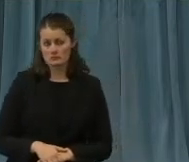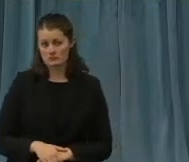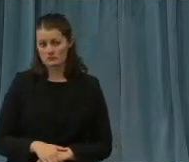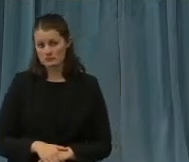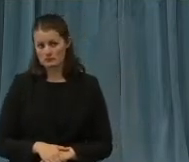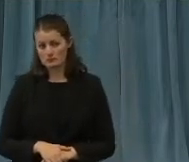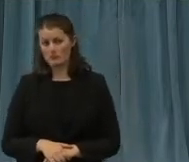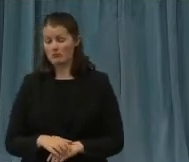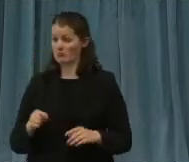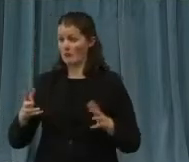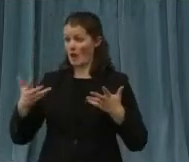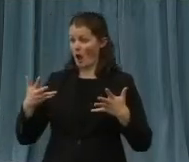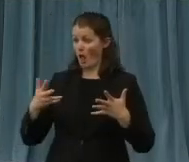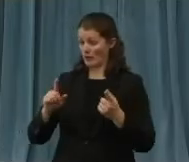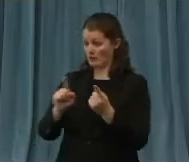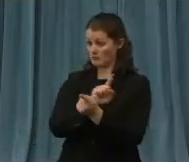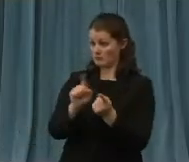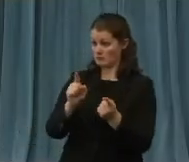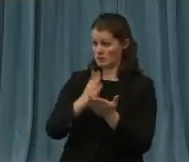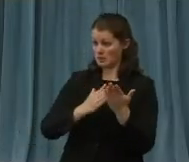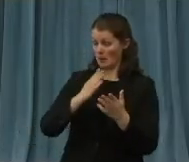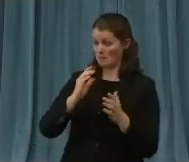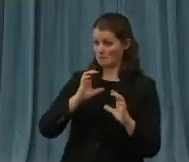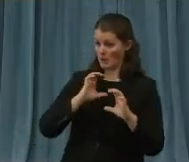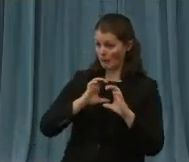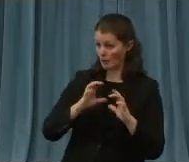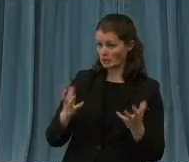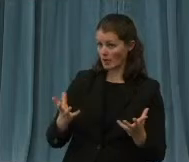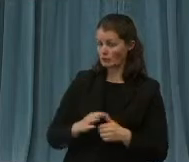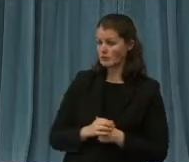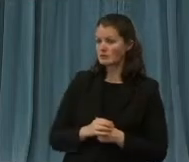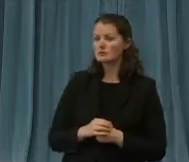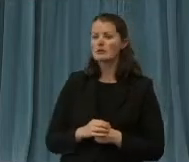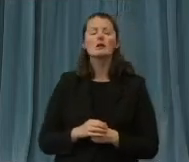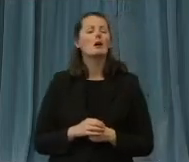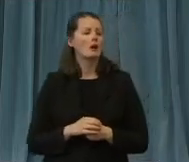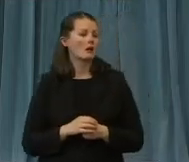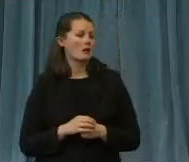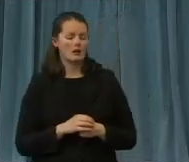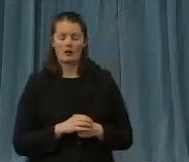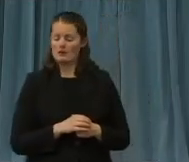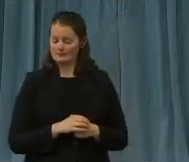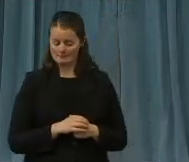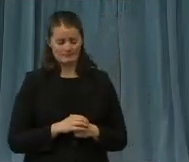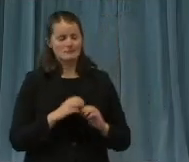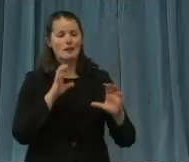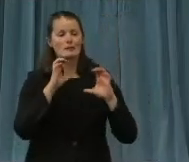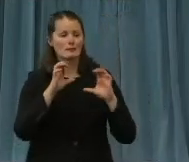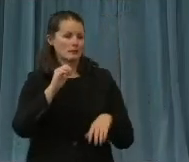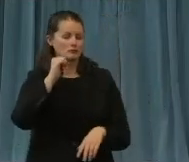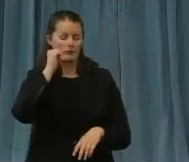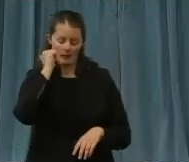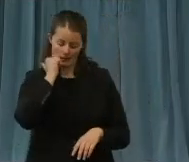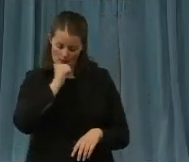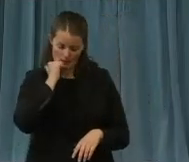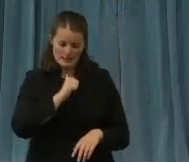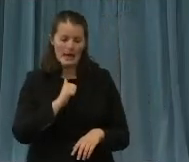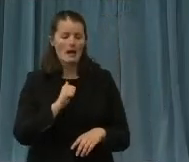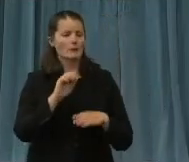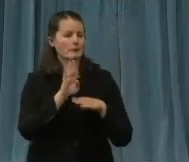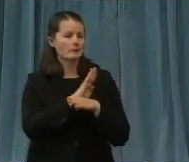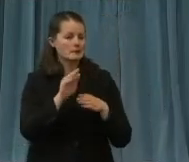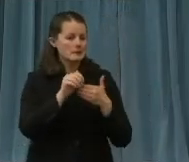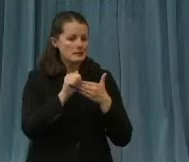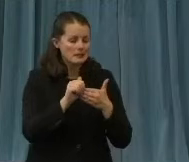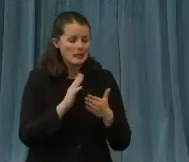forward to those in the future with business owners? I have numerous conversations every day with business leaders, labor